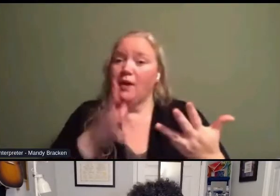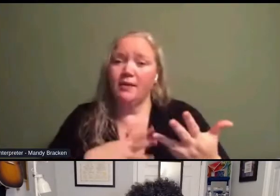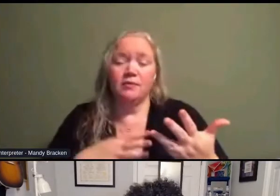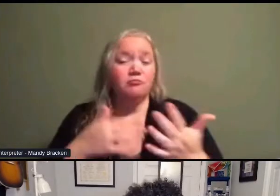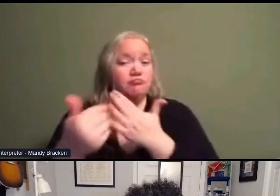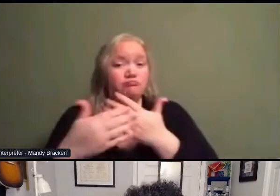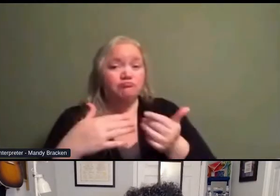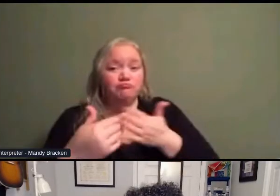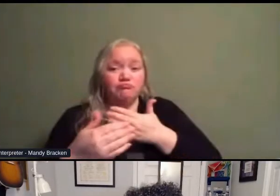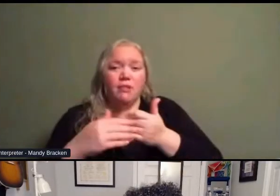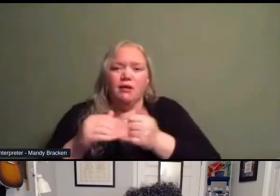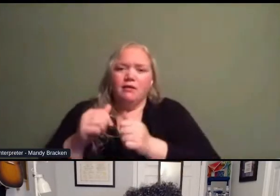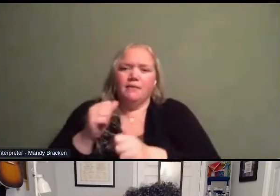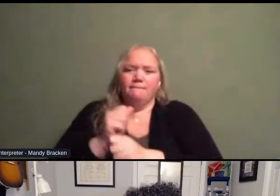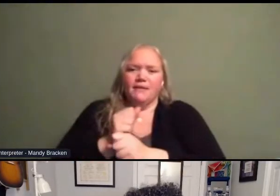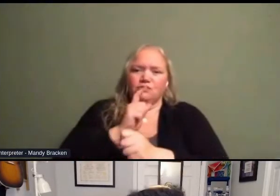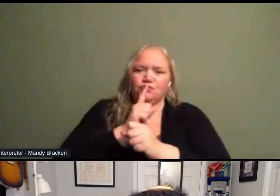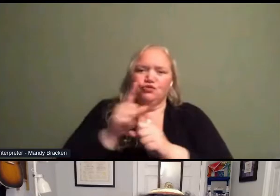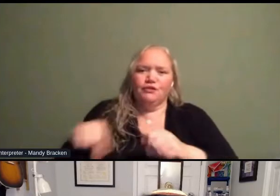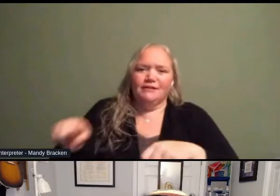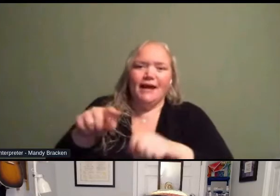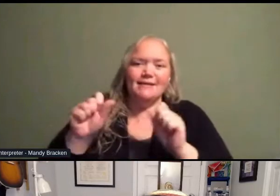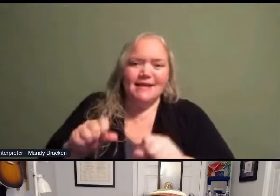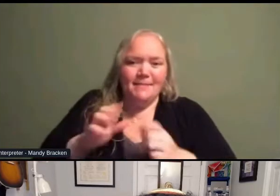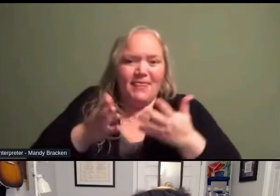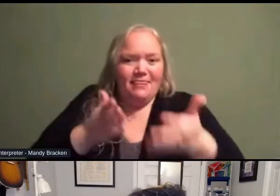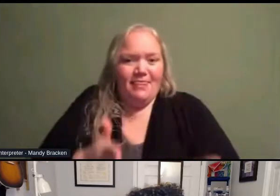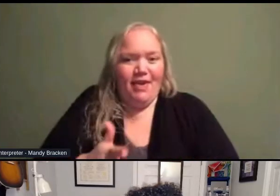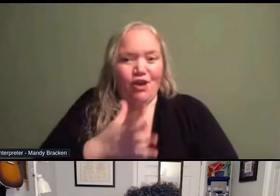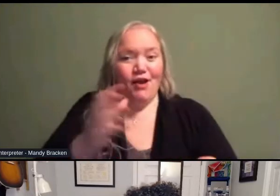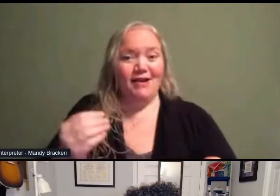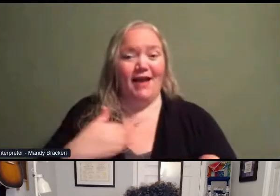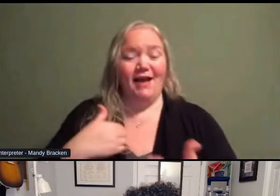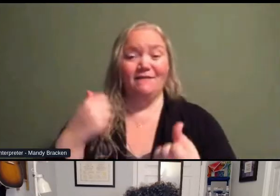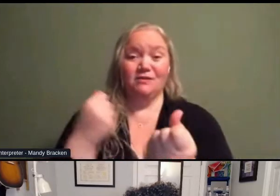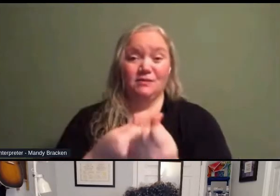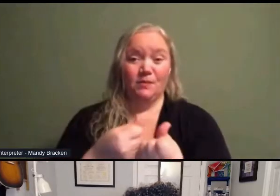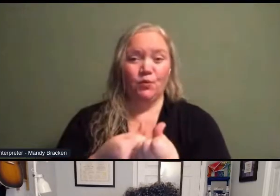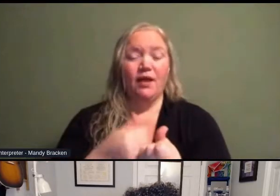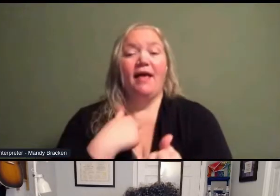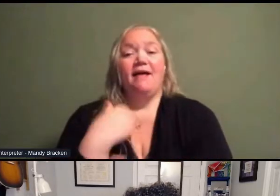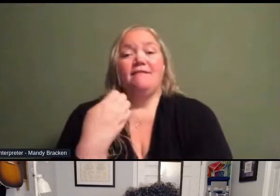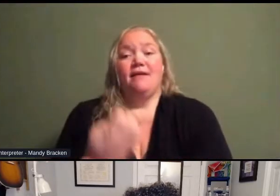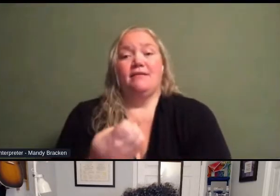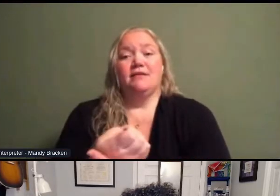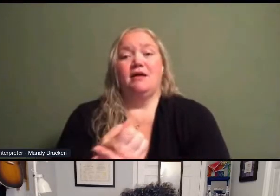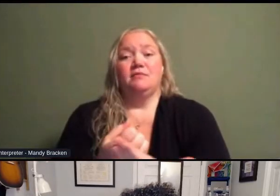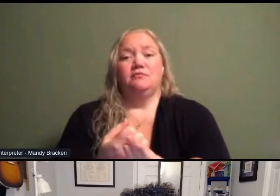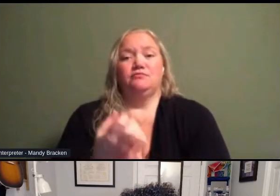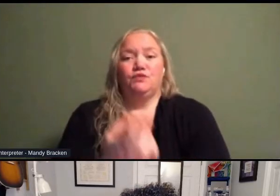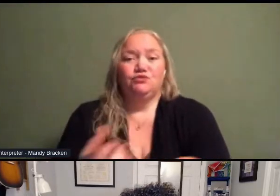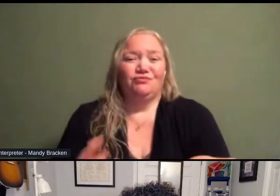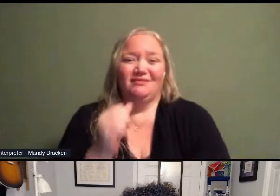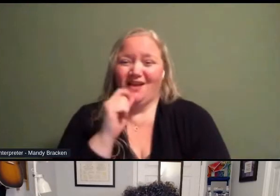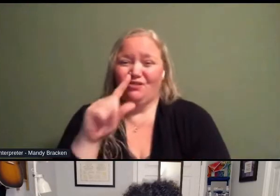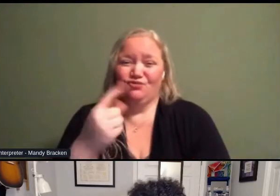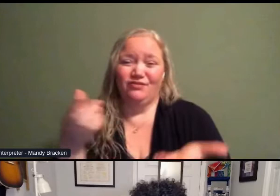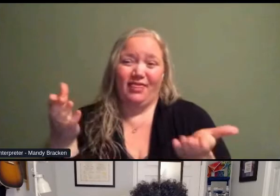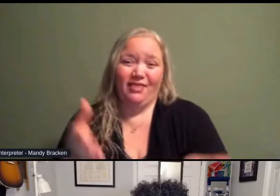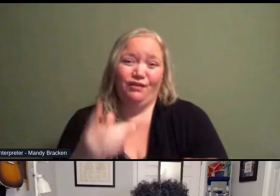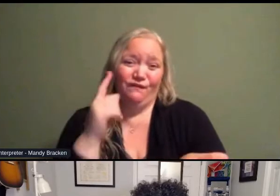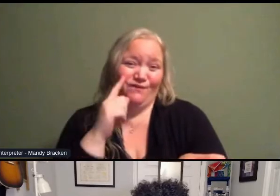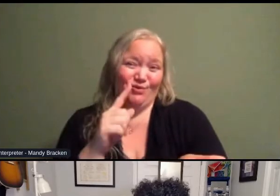have economic resources and just not be there for decoration. So thank you. Thank